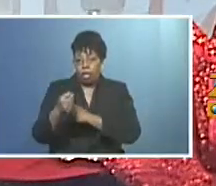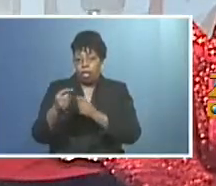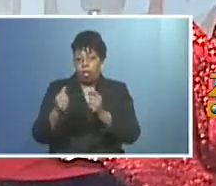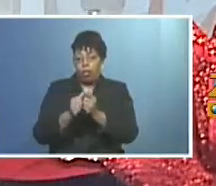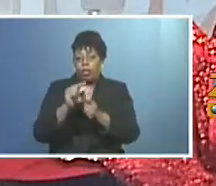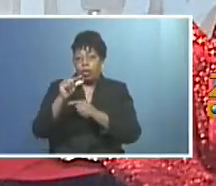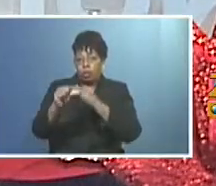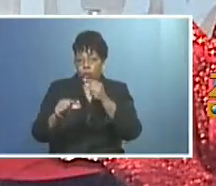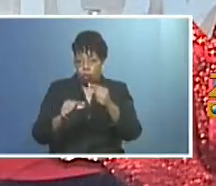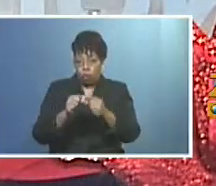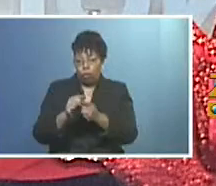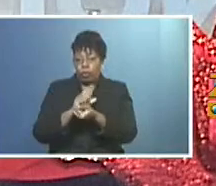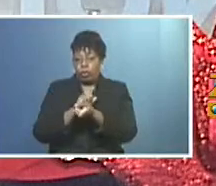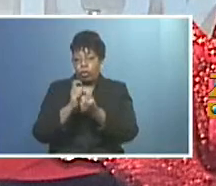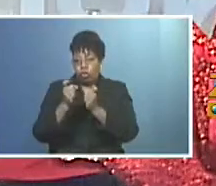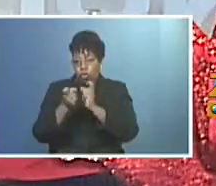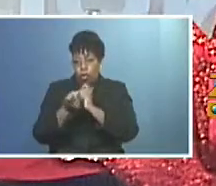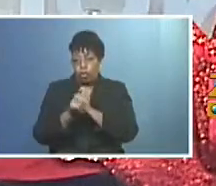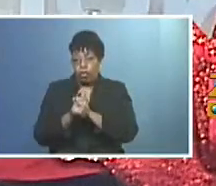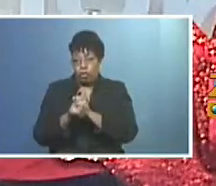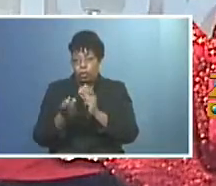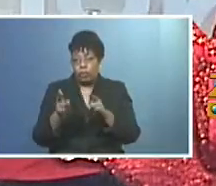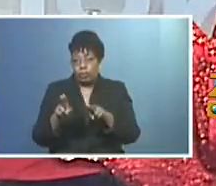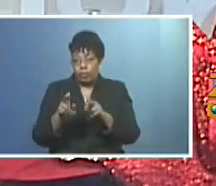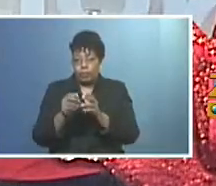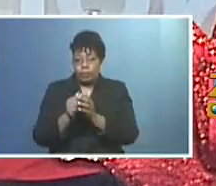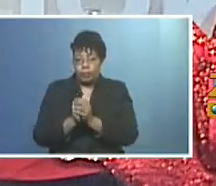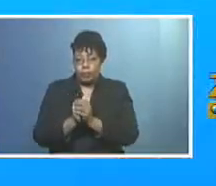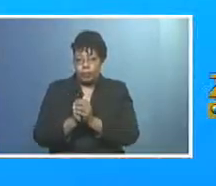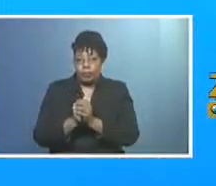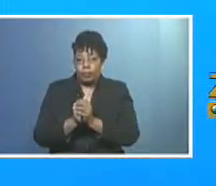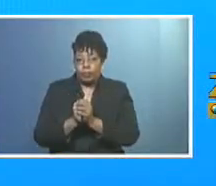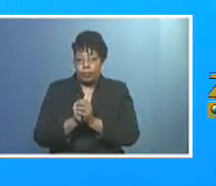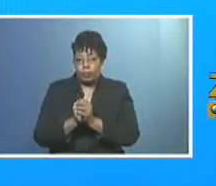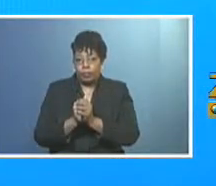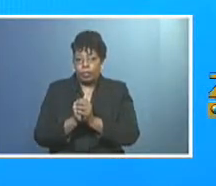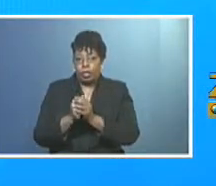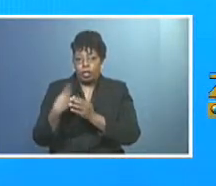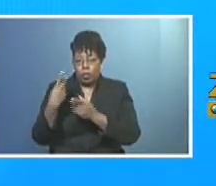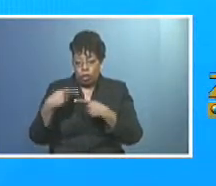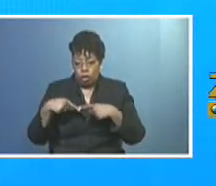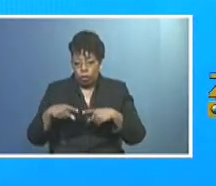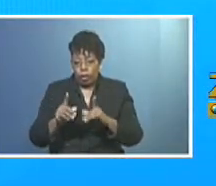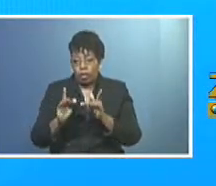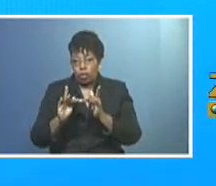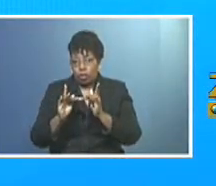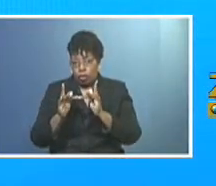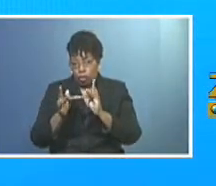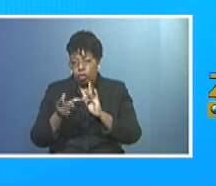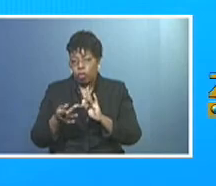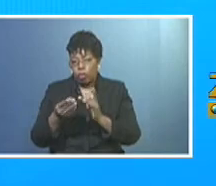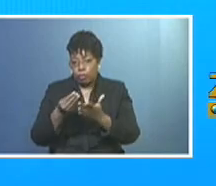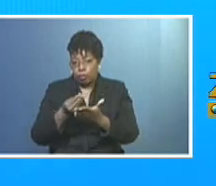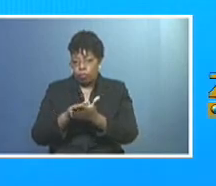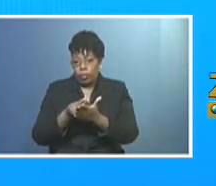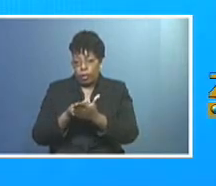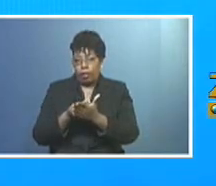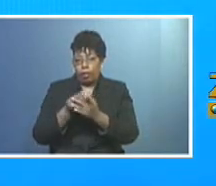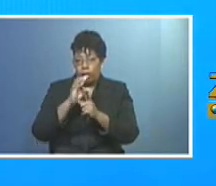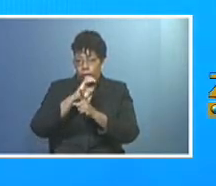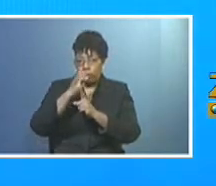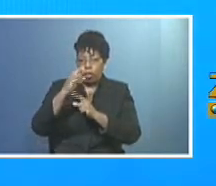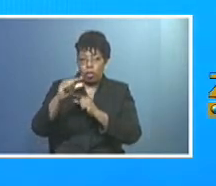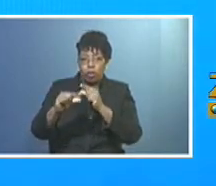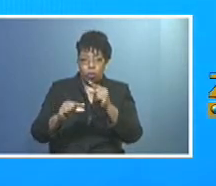global changes taking place. Well, we're moving into a digital currency environment